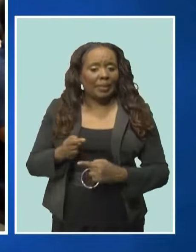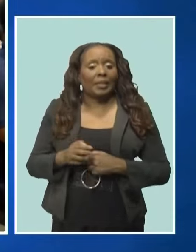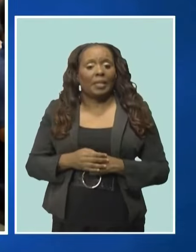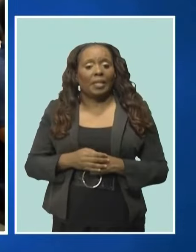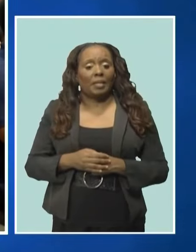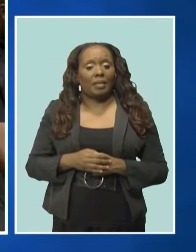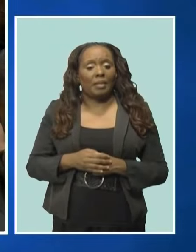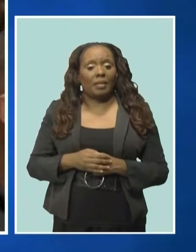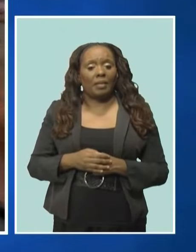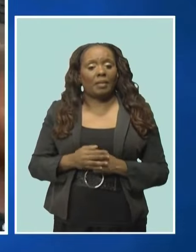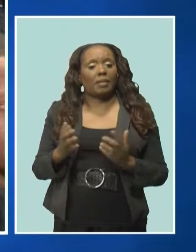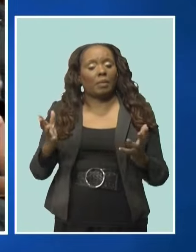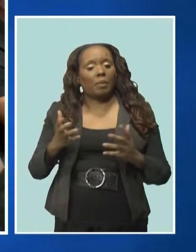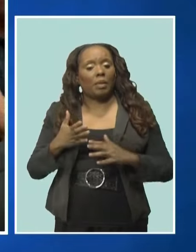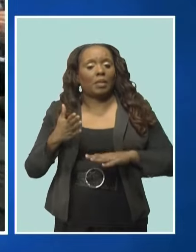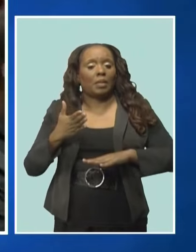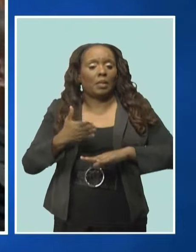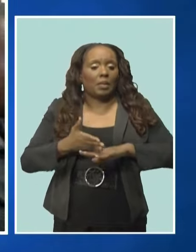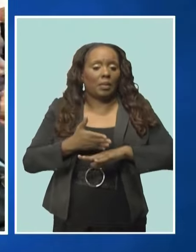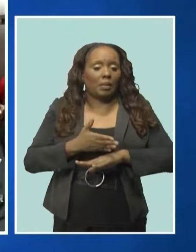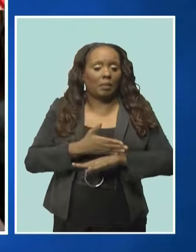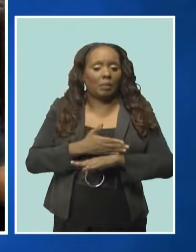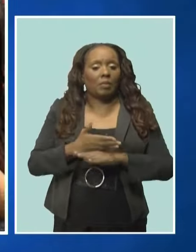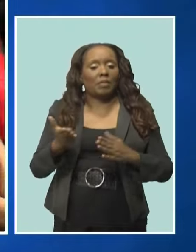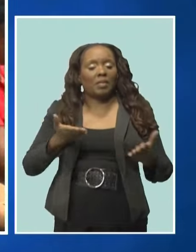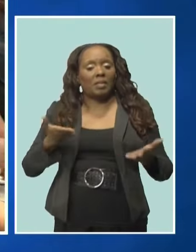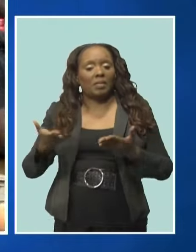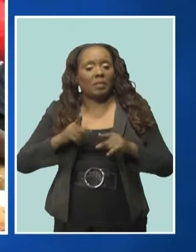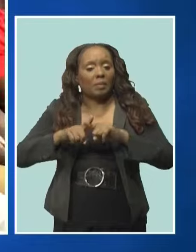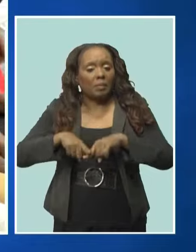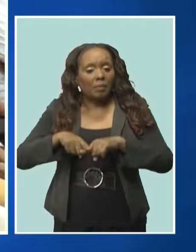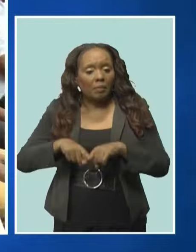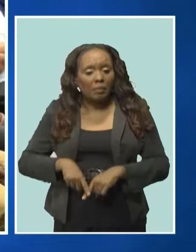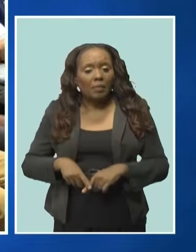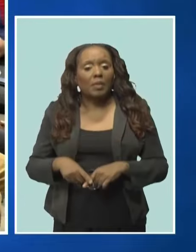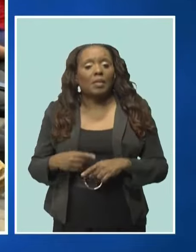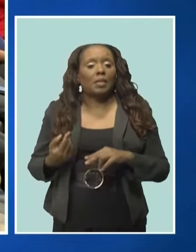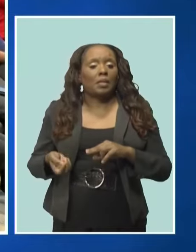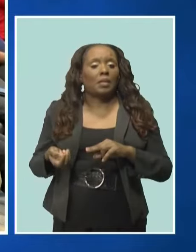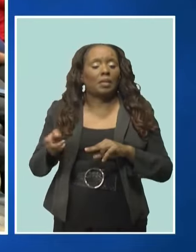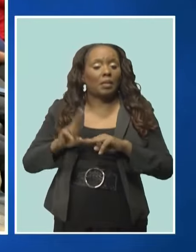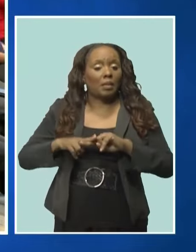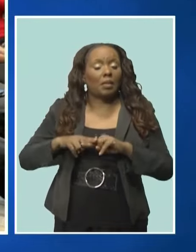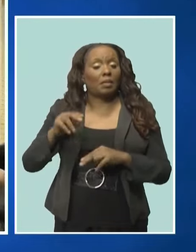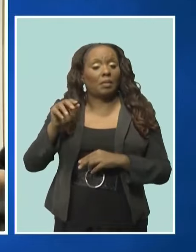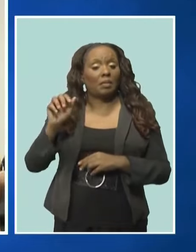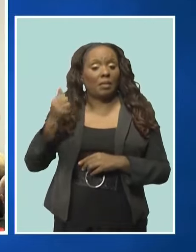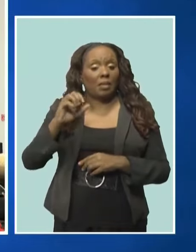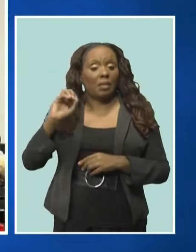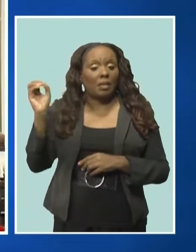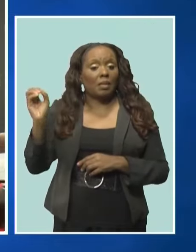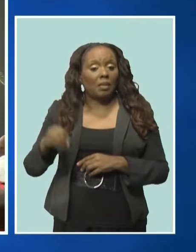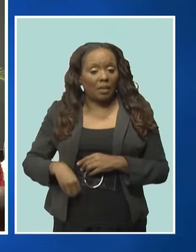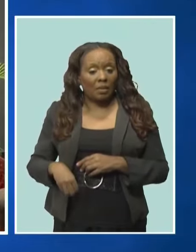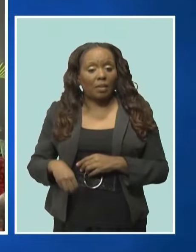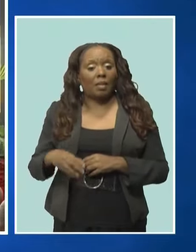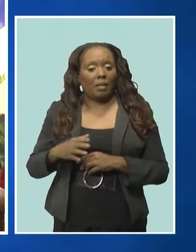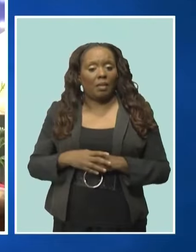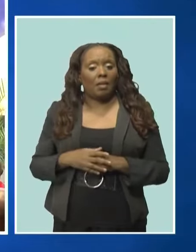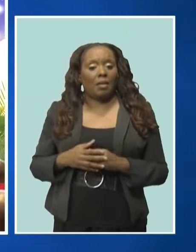that efforts to enhance the BL&P's service reliability status resulted in a 10% improvement in the organization's